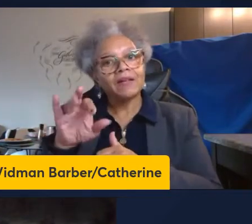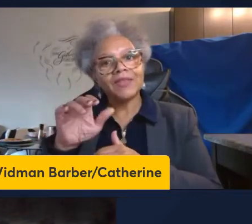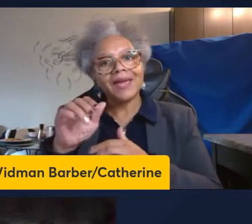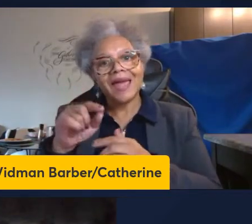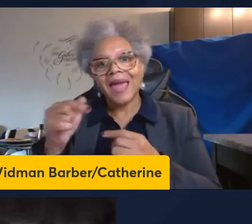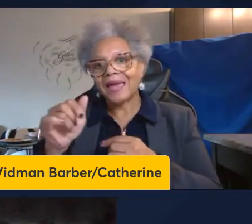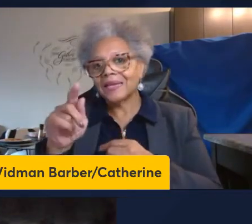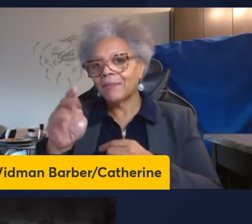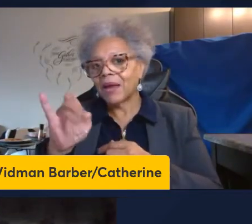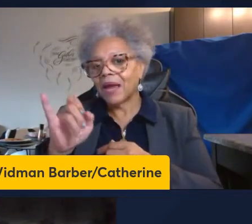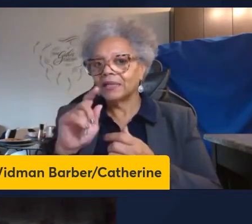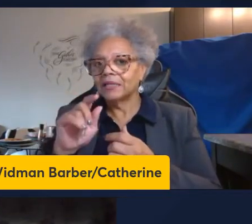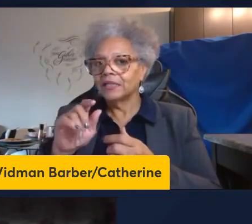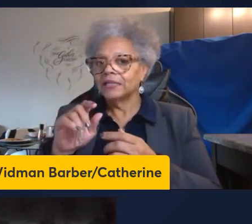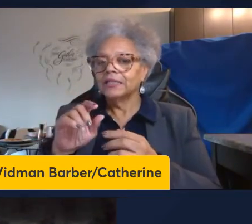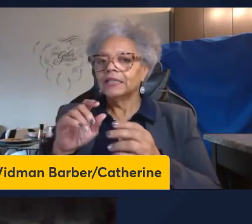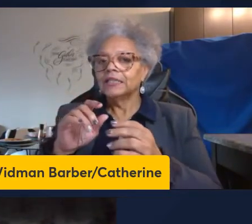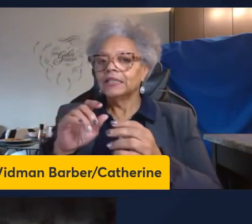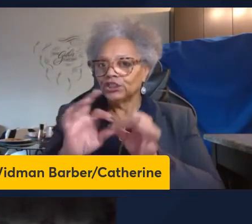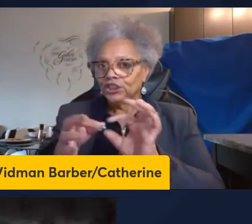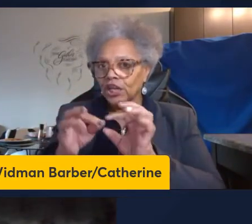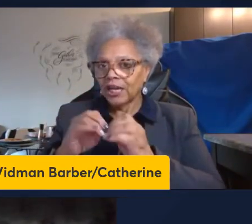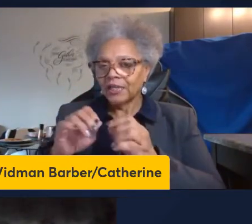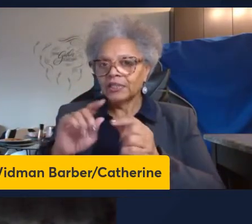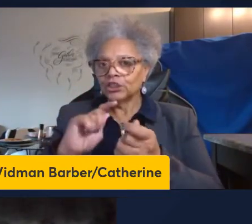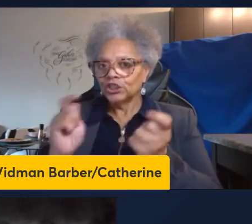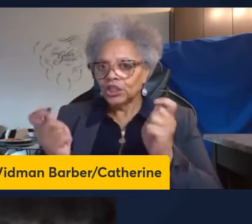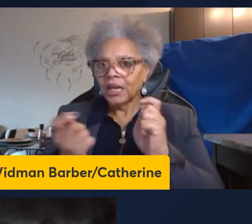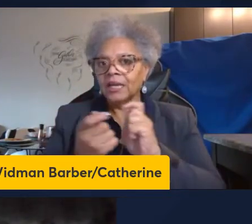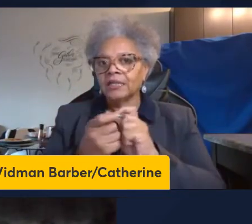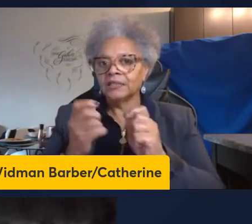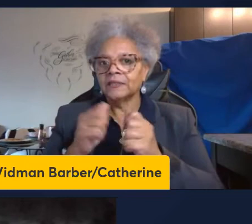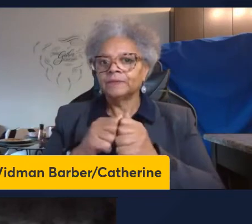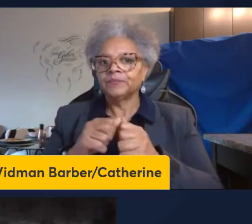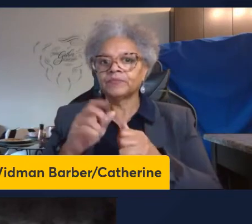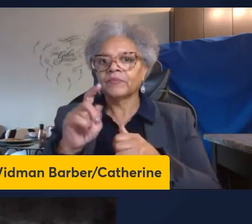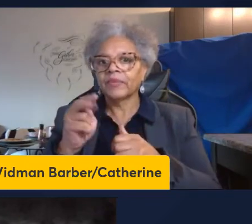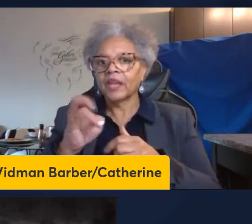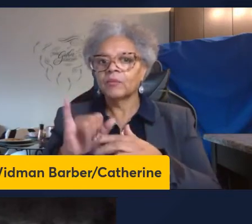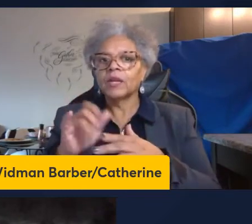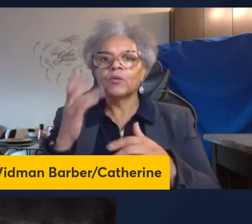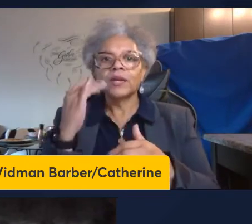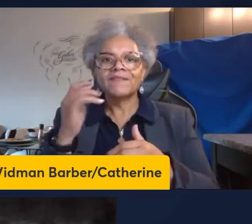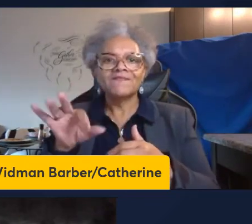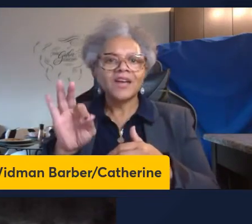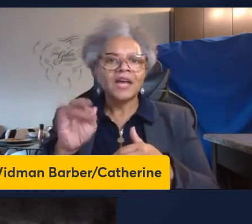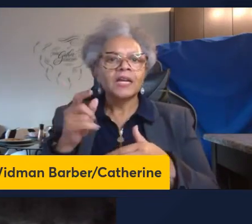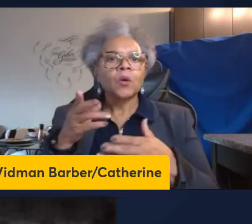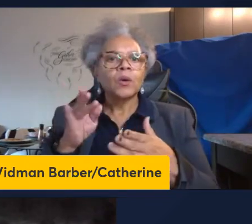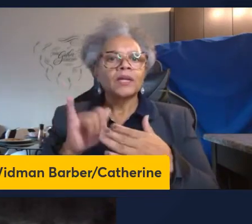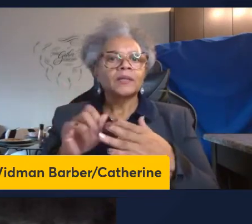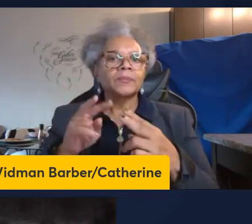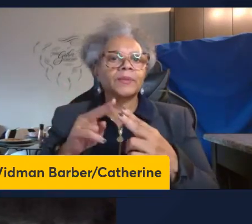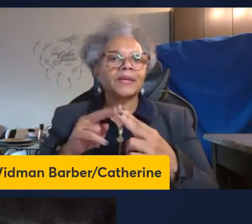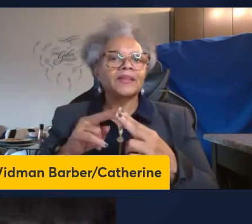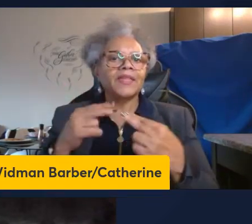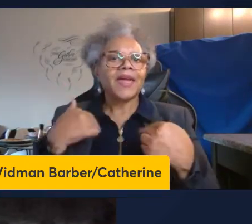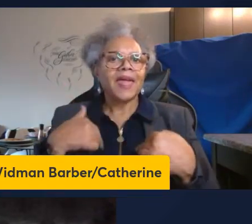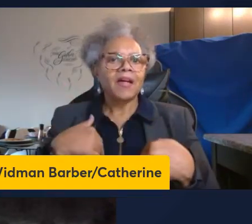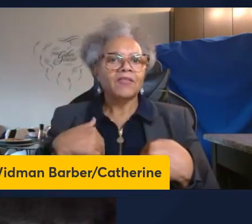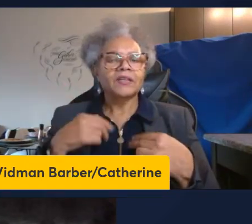the serum over time, and are there any indicators that we can find that are indicative of that switch from being either healthy to pre-diabetic to type